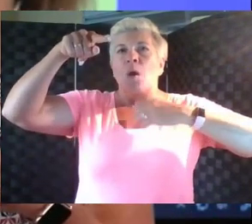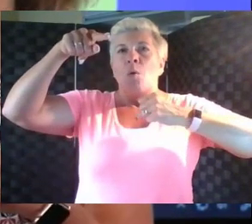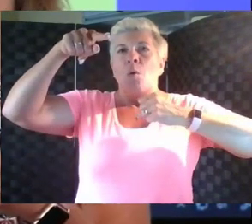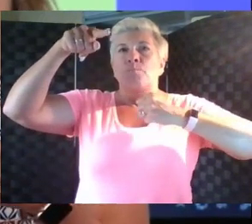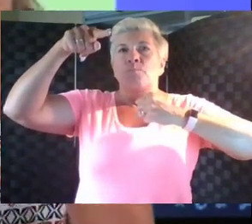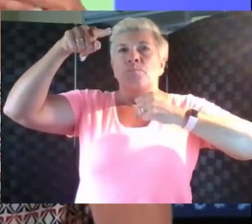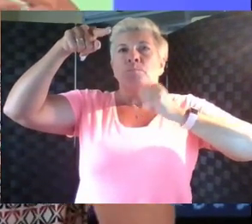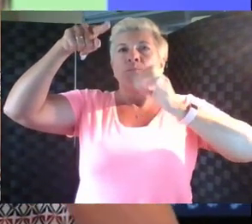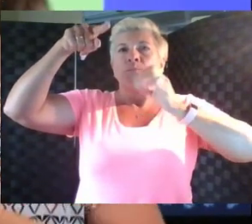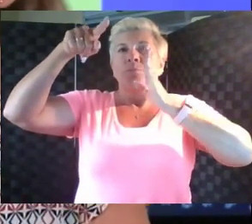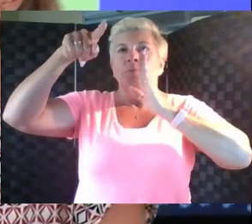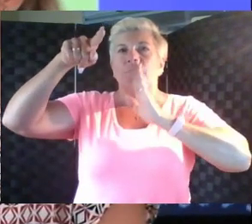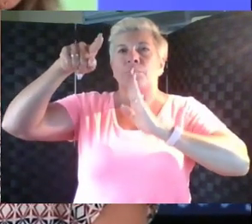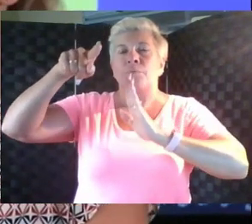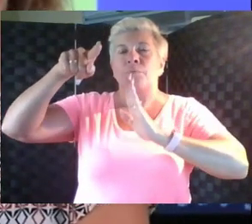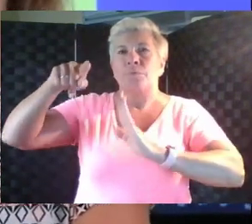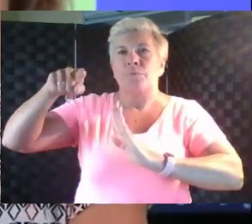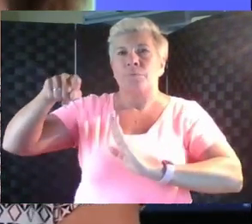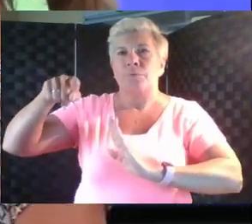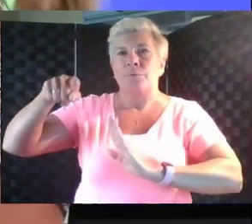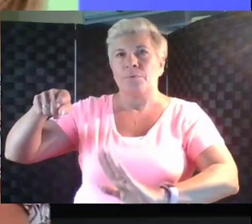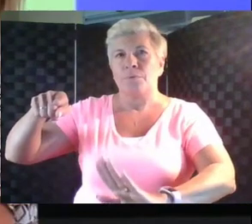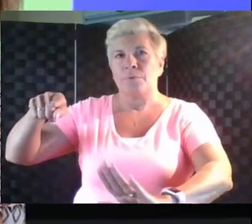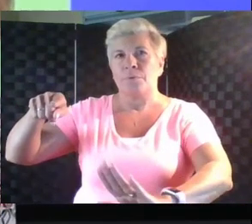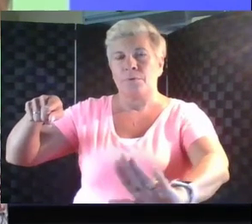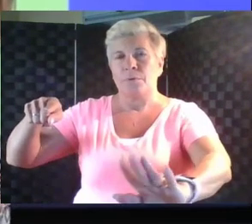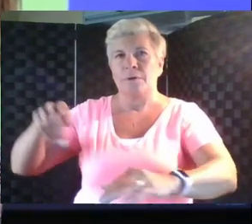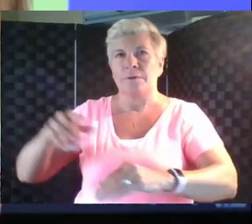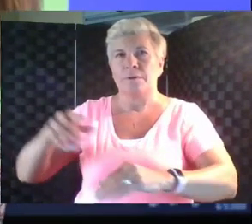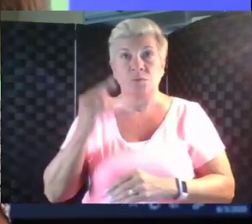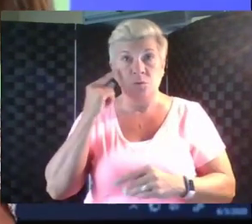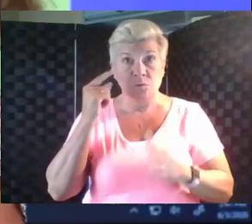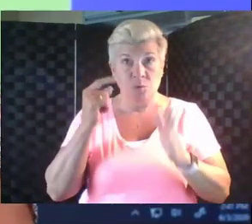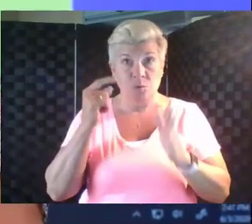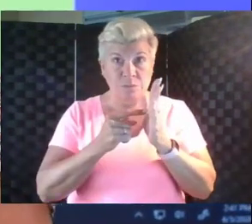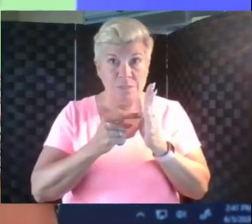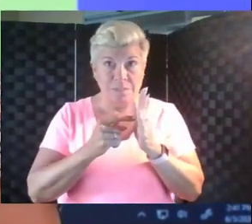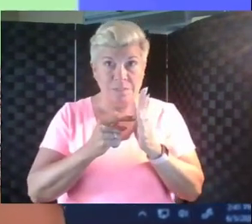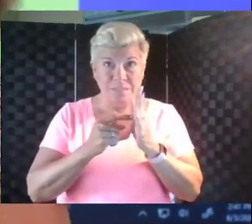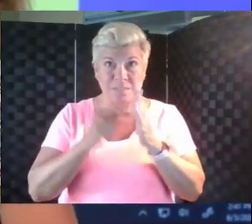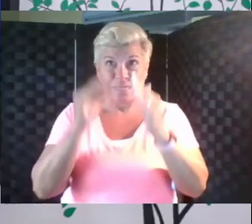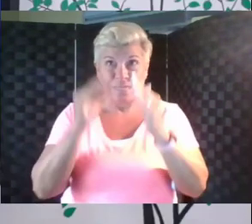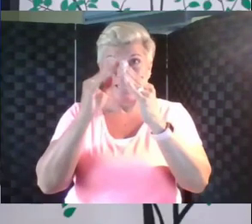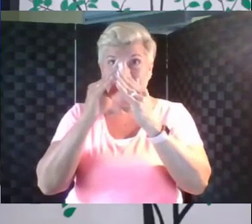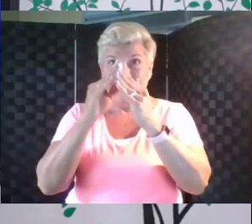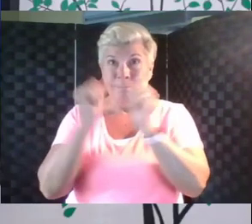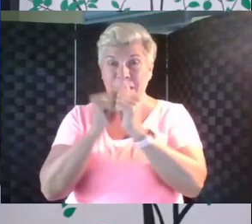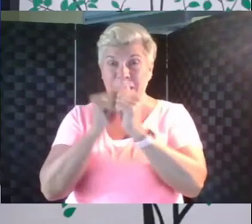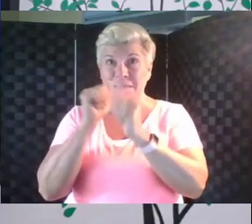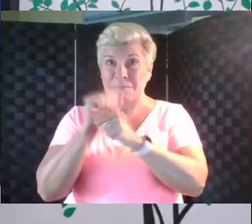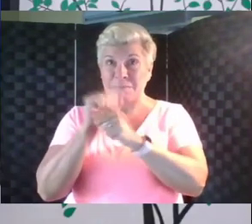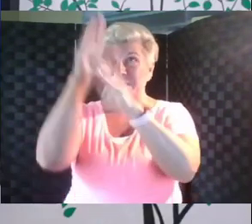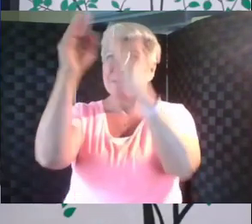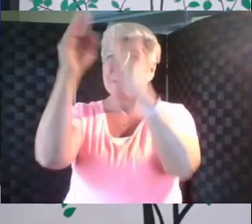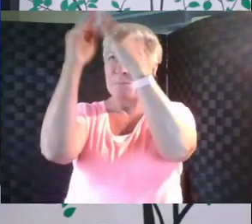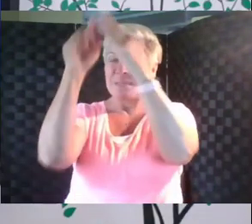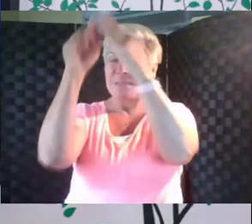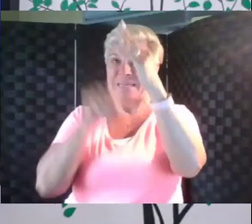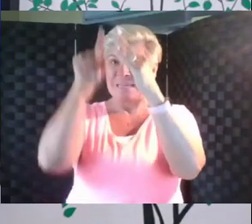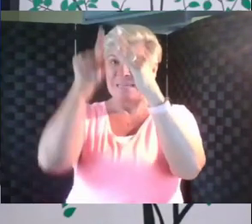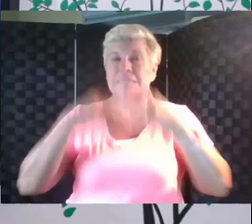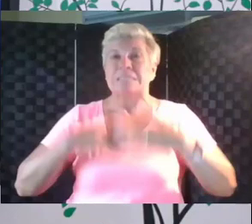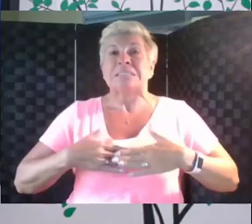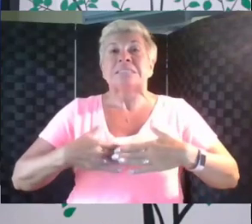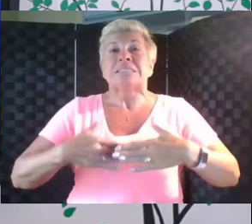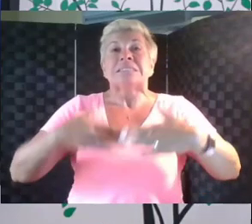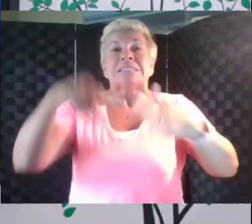for just a moment, and then let it out as we come down. And if you notice this big mountain in the middle, that's going to be our biggest, deepest breath.